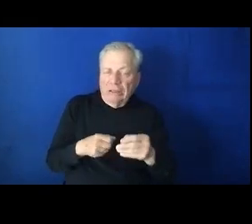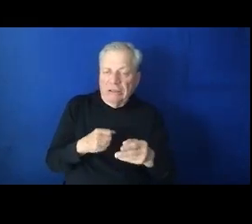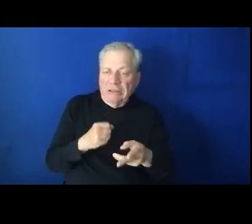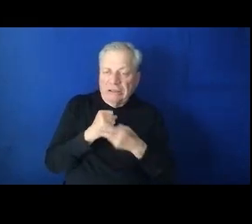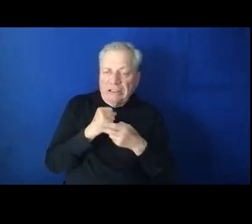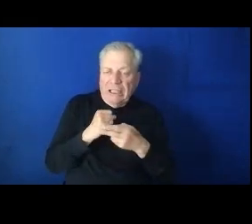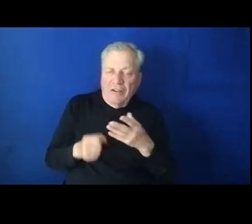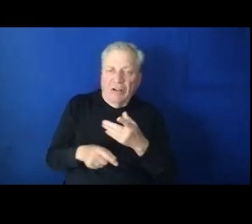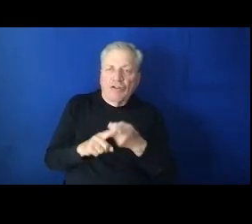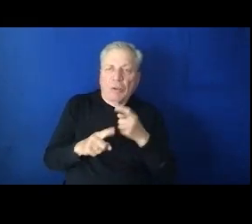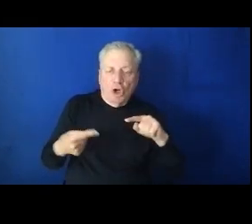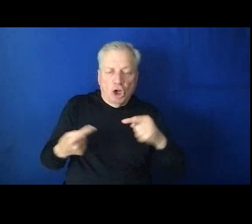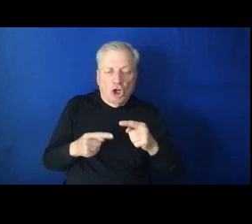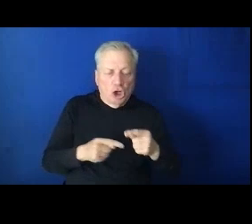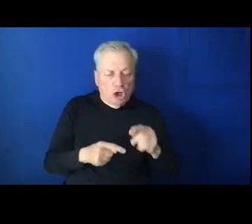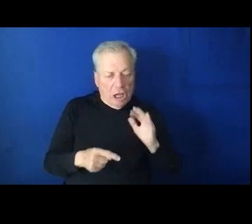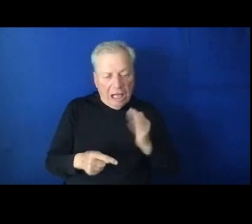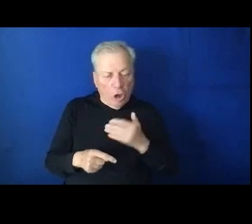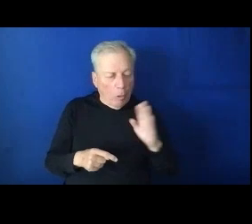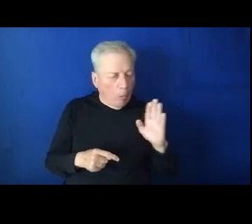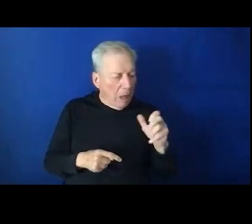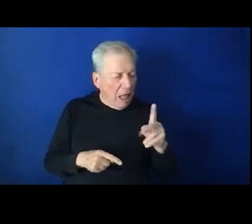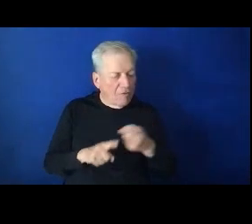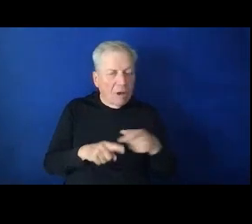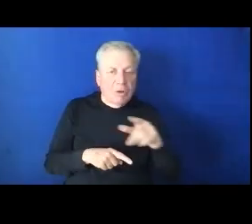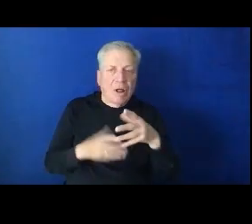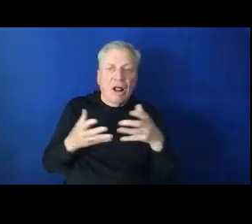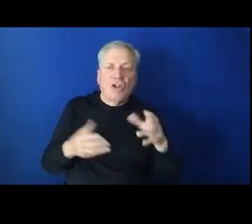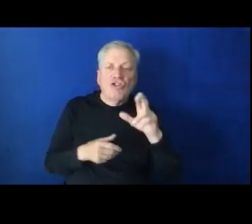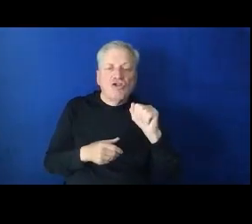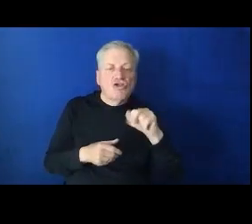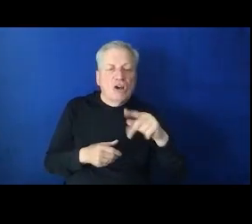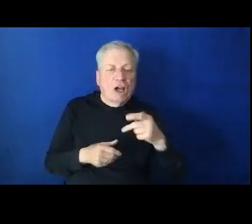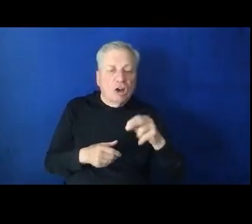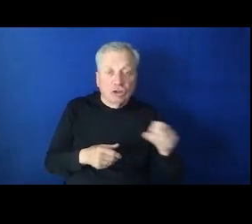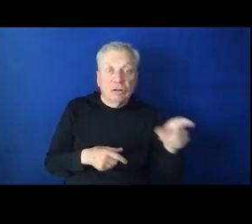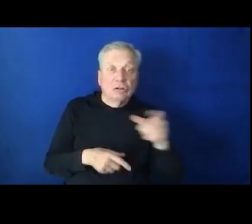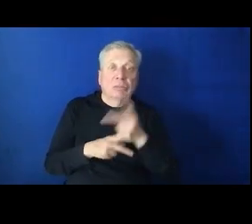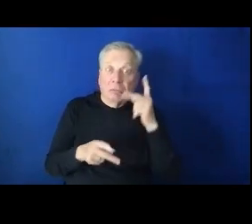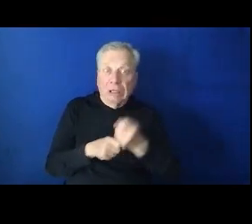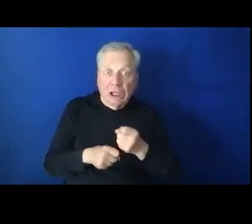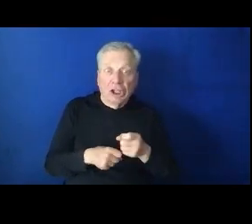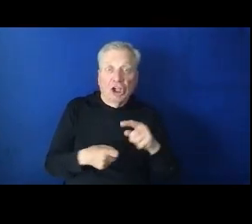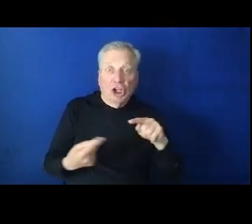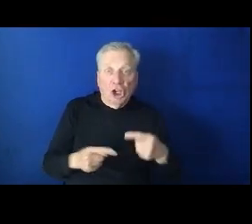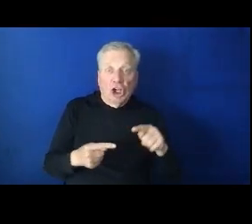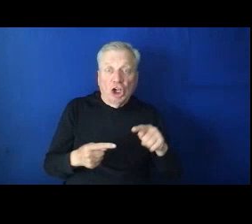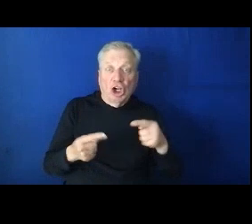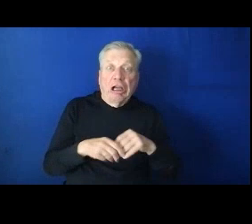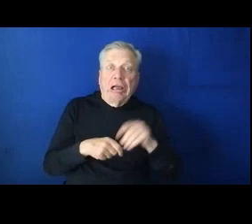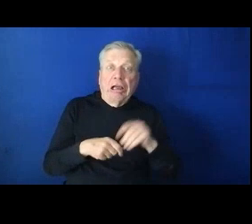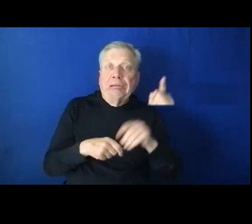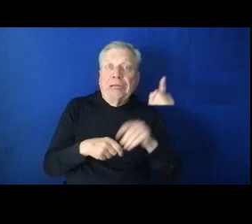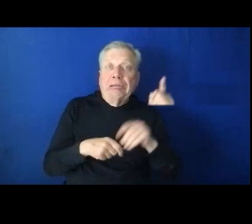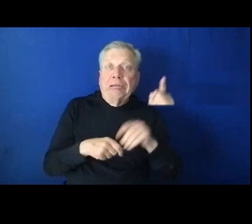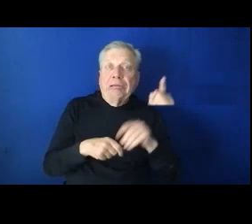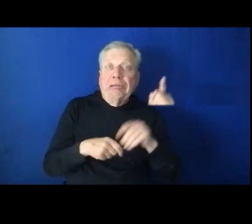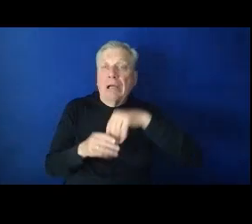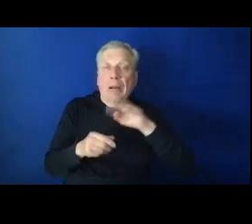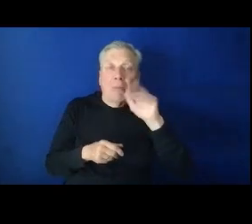backs of a lot of rangers because people often get hurt miles and miles and miles and miles in the backcountry. And if you've ever tried to